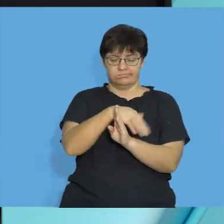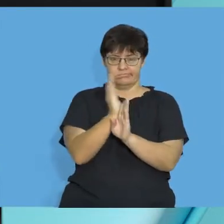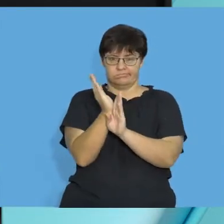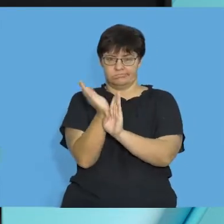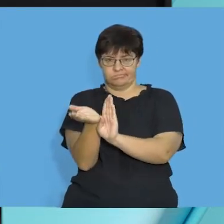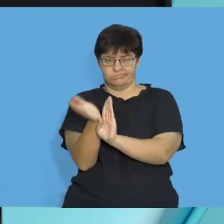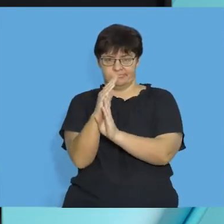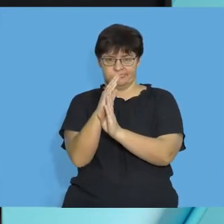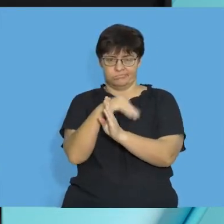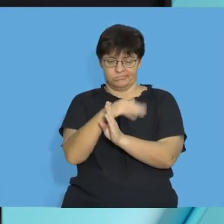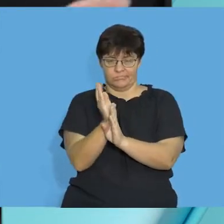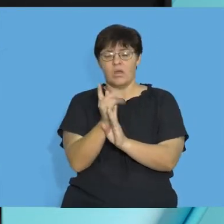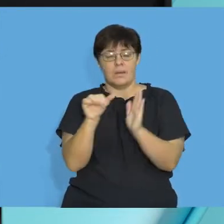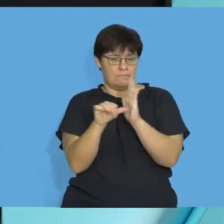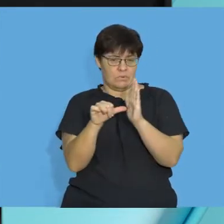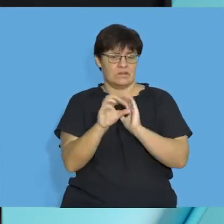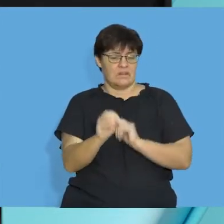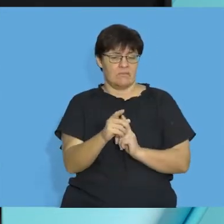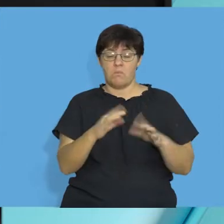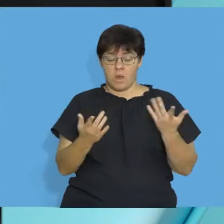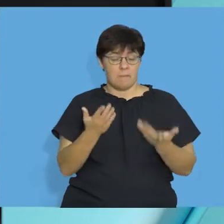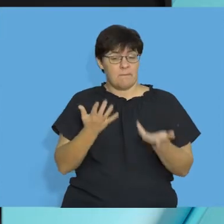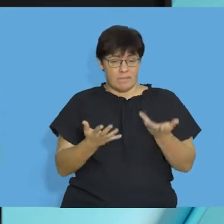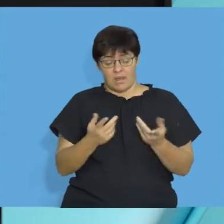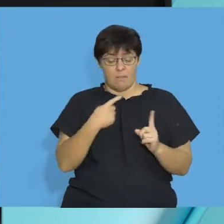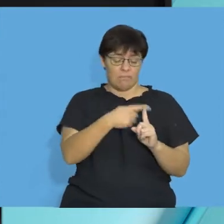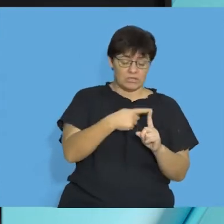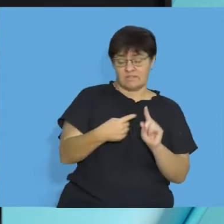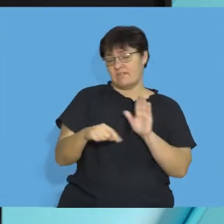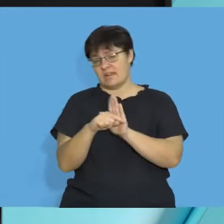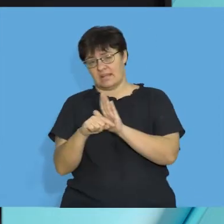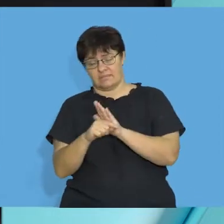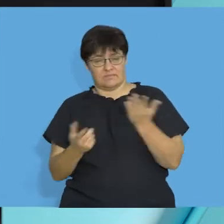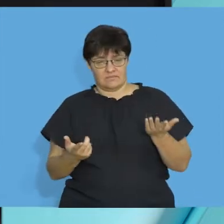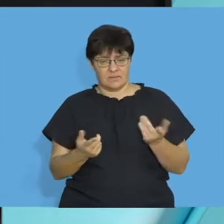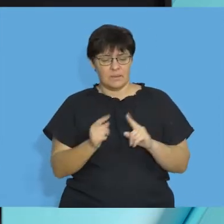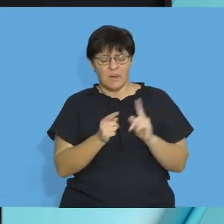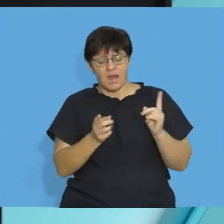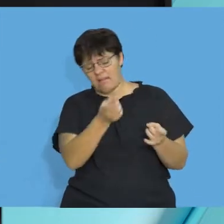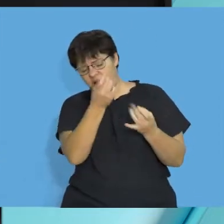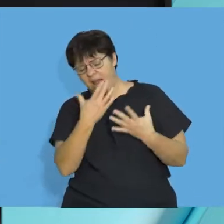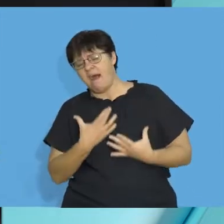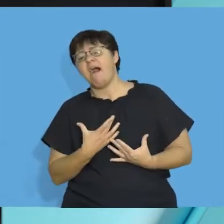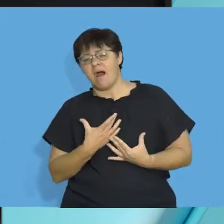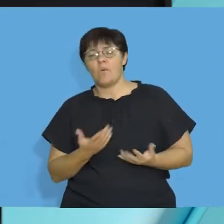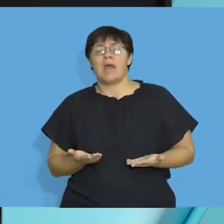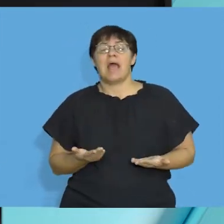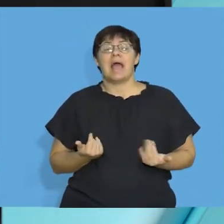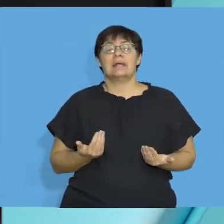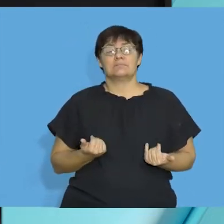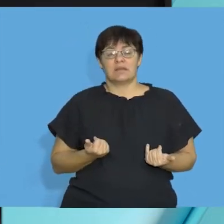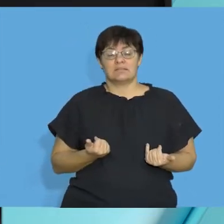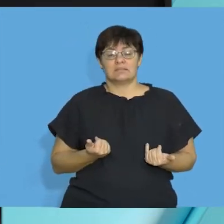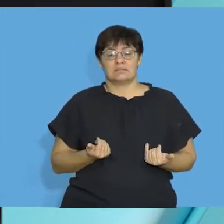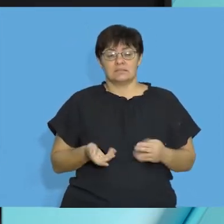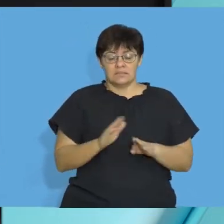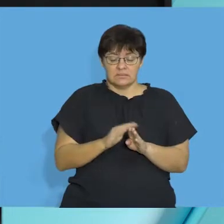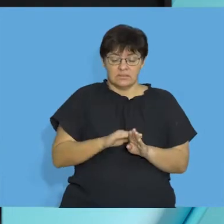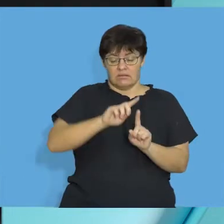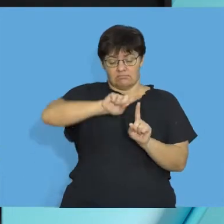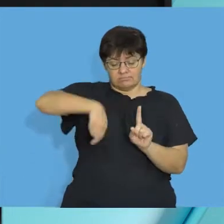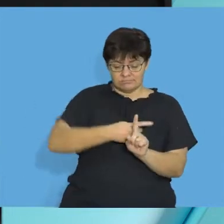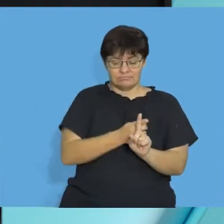important because it could be a positive or a negative. It just tells us something about the expected direction of conventional